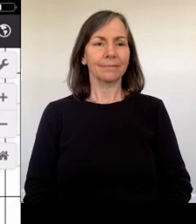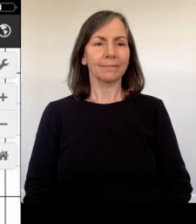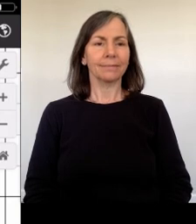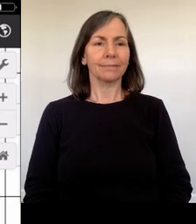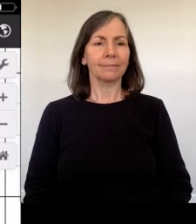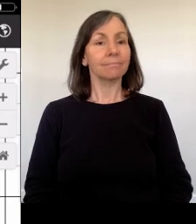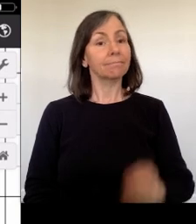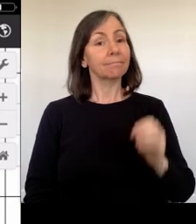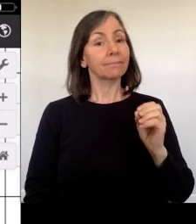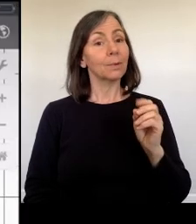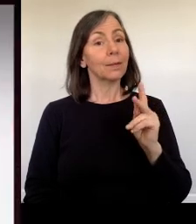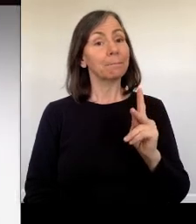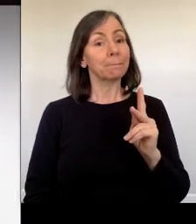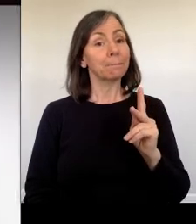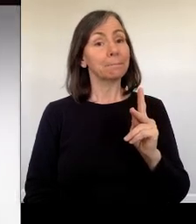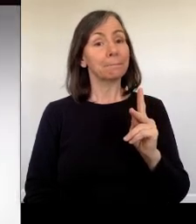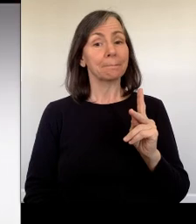Okay.